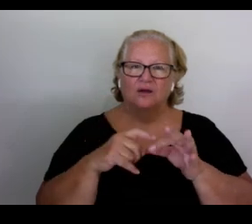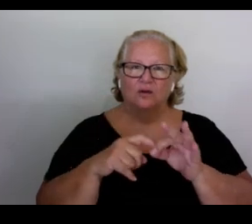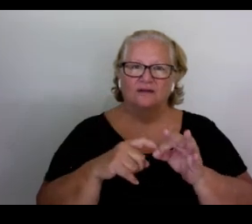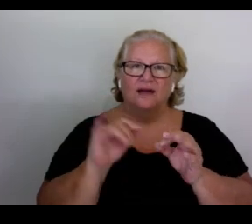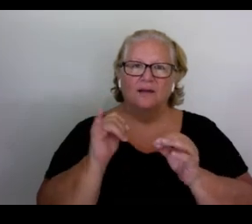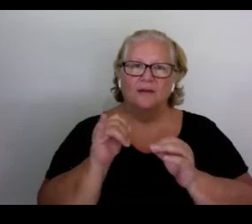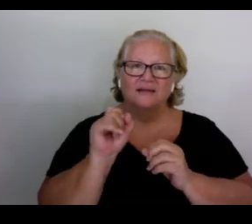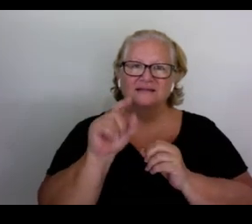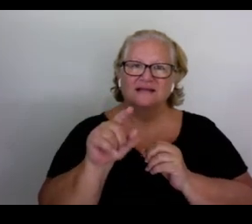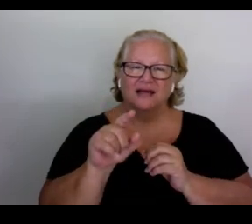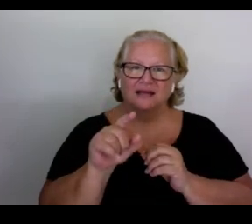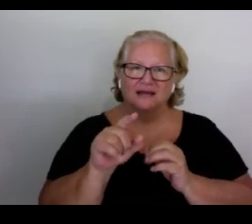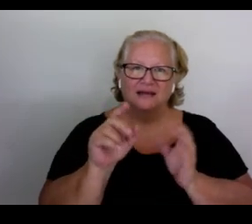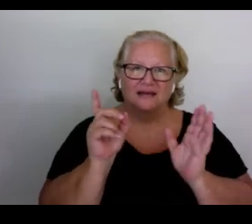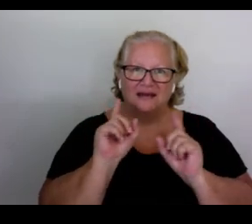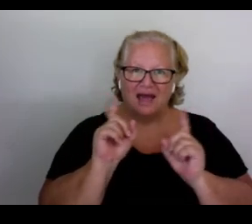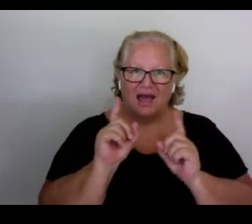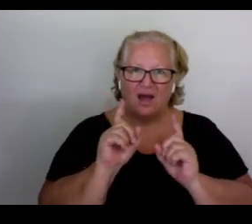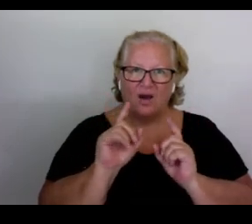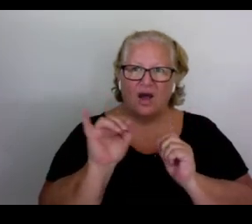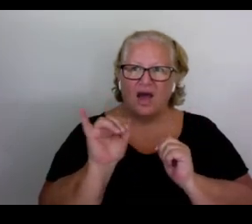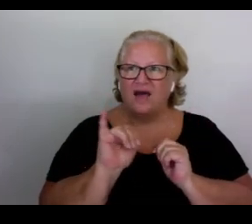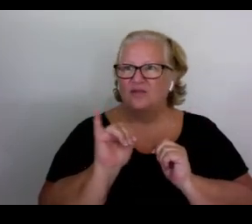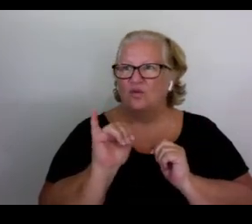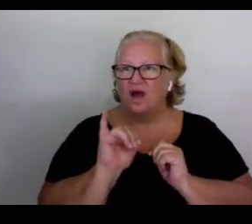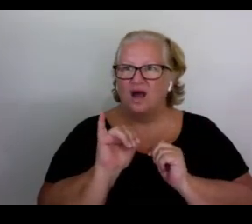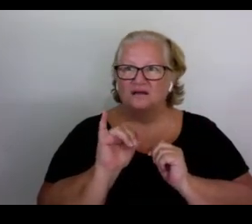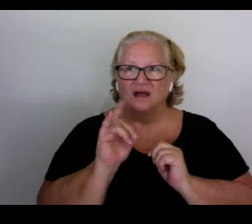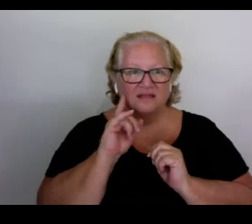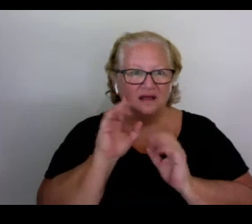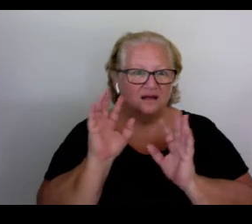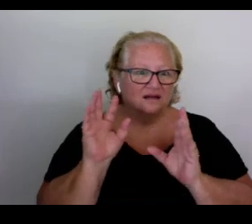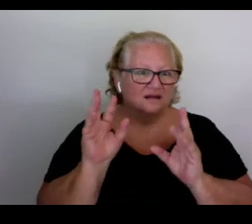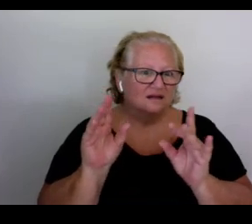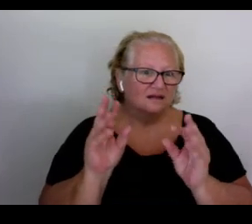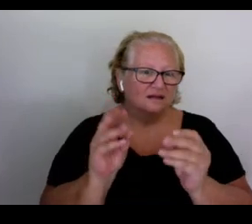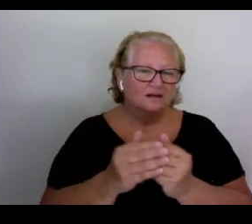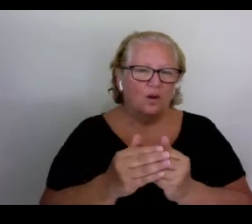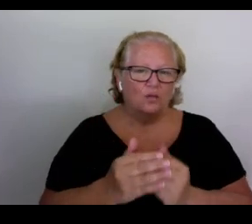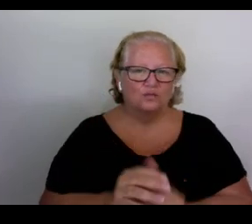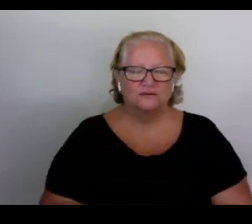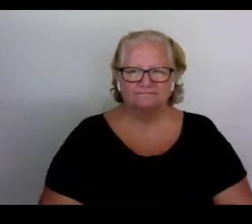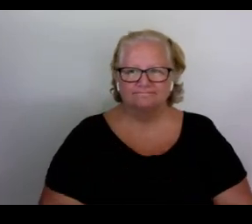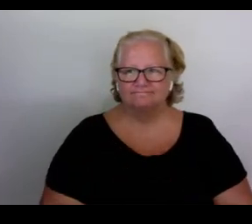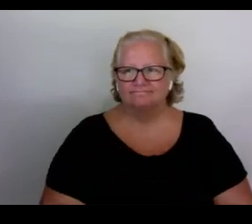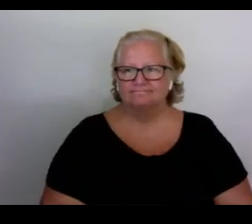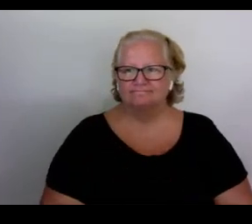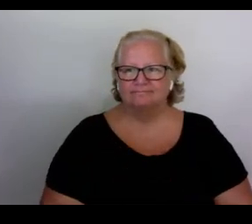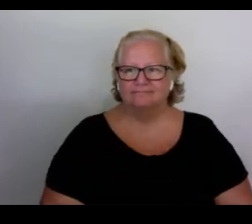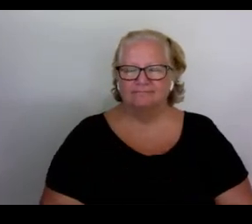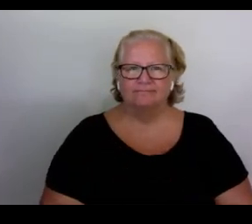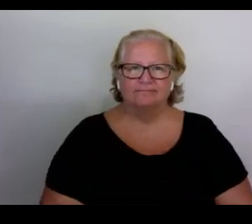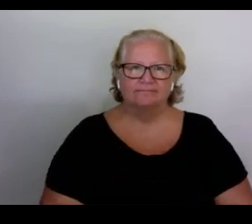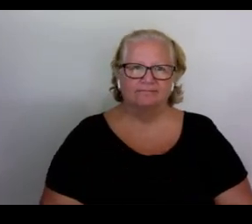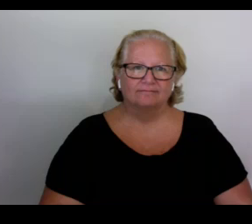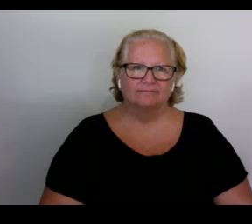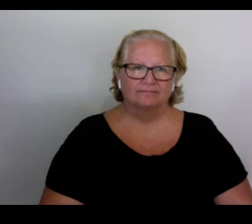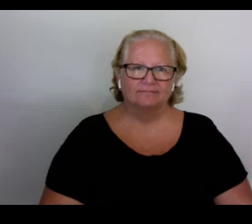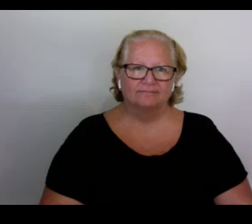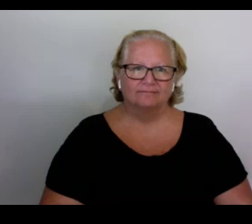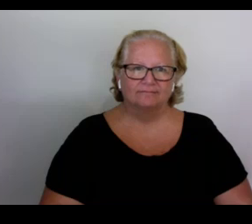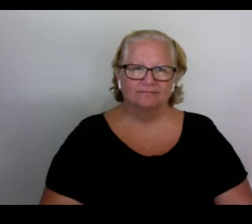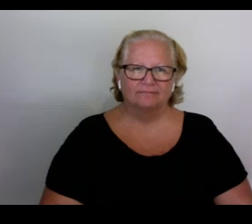them through now, otherwise we might be reaching the end of our presentation today. And so my takeaways,